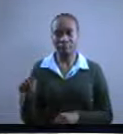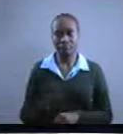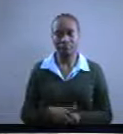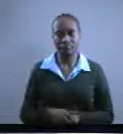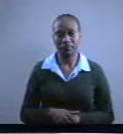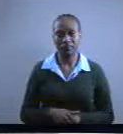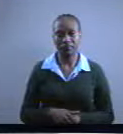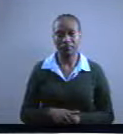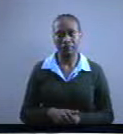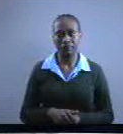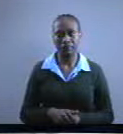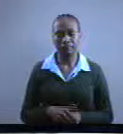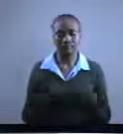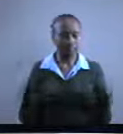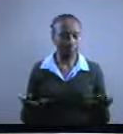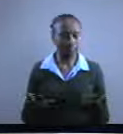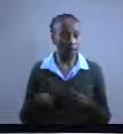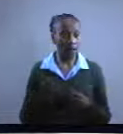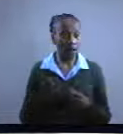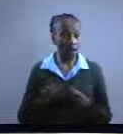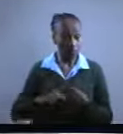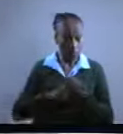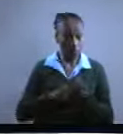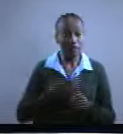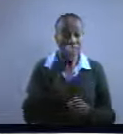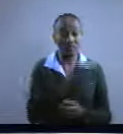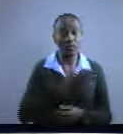Let me start. Those in favor will say aye.